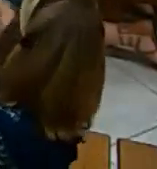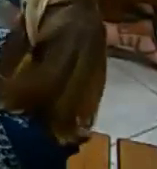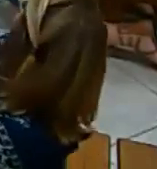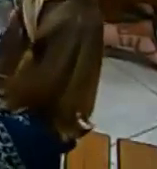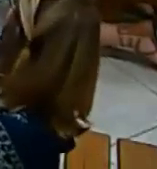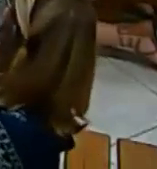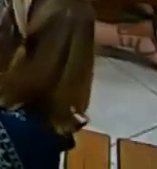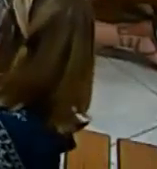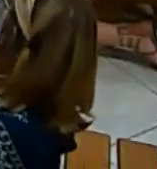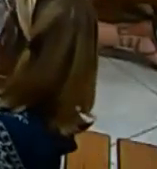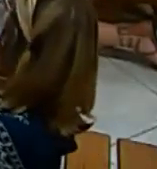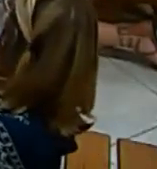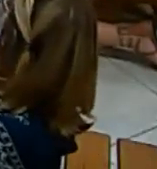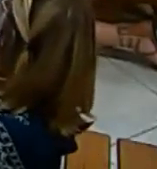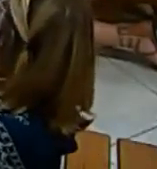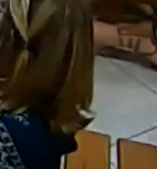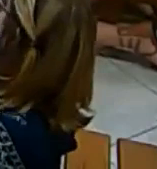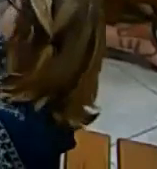pecados.